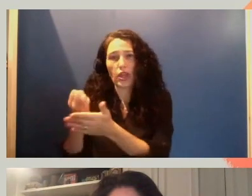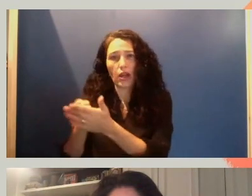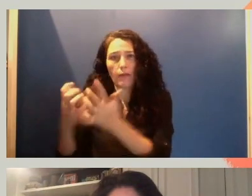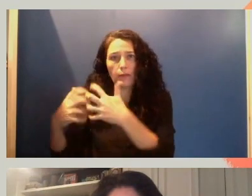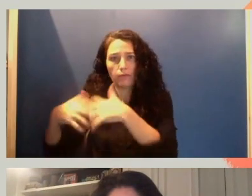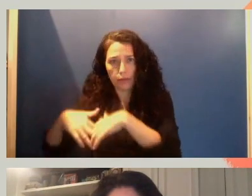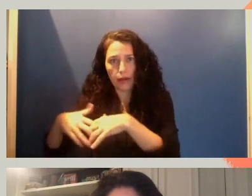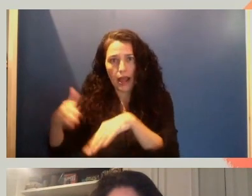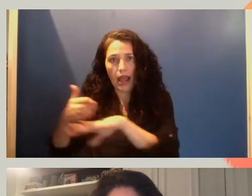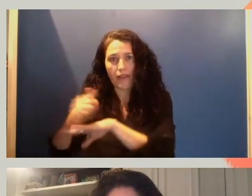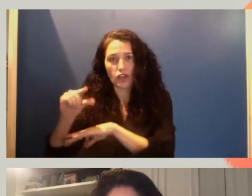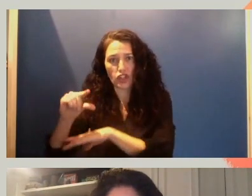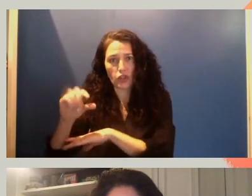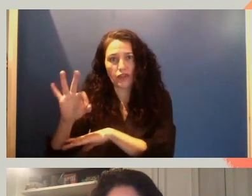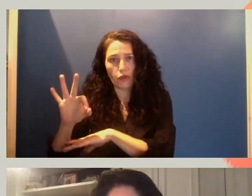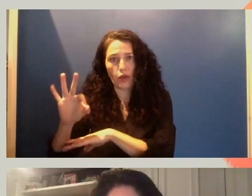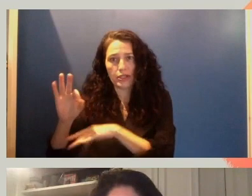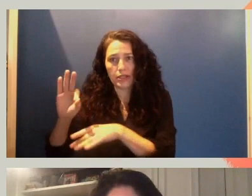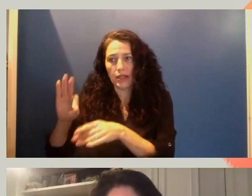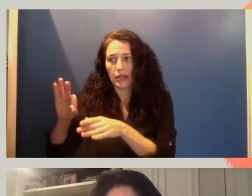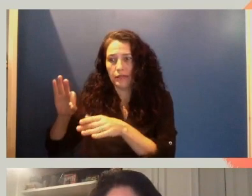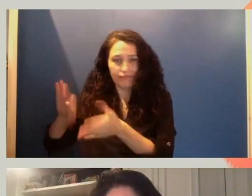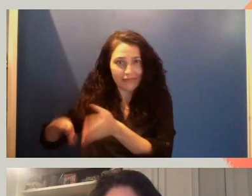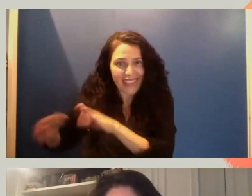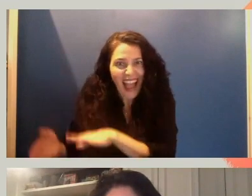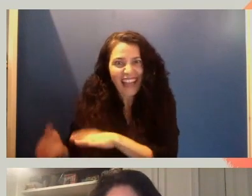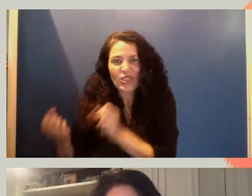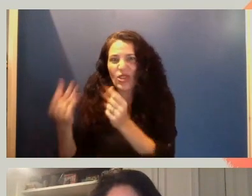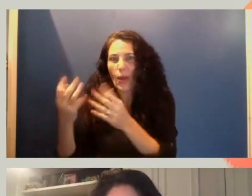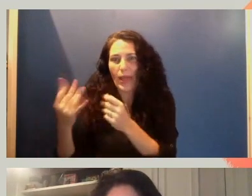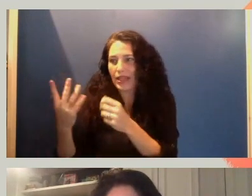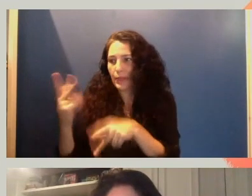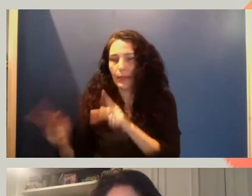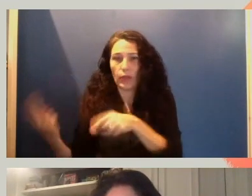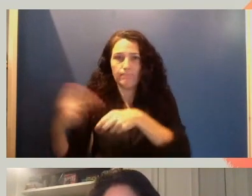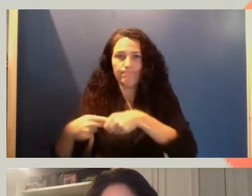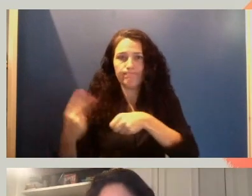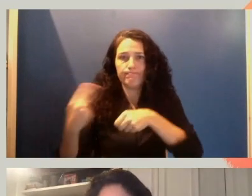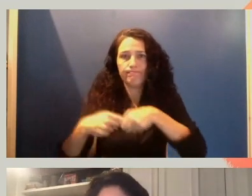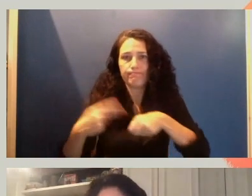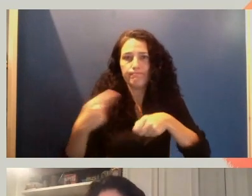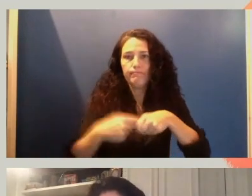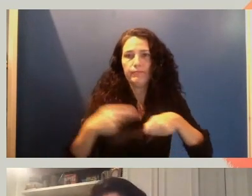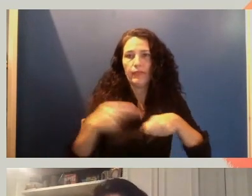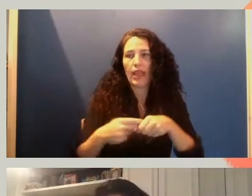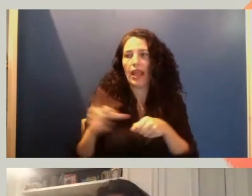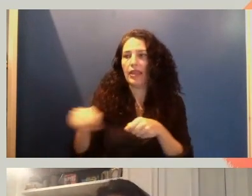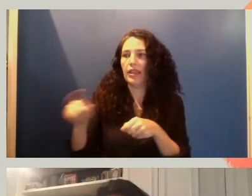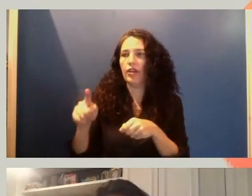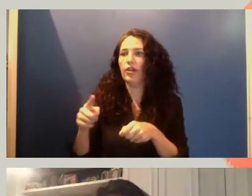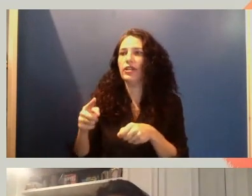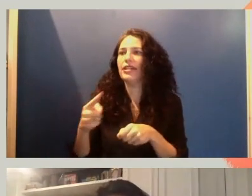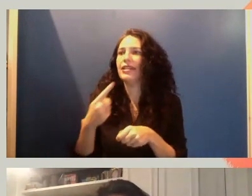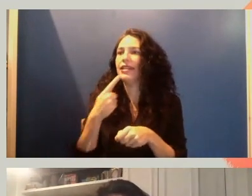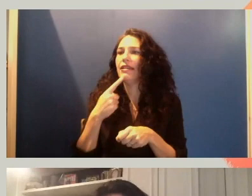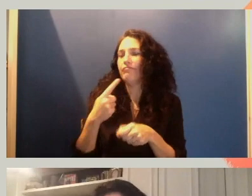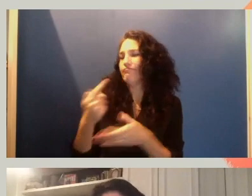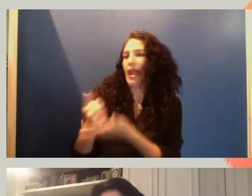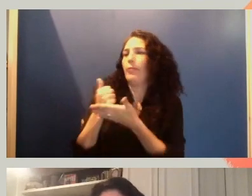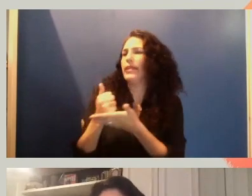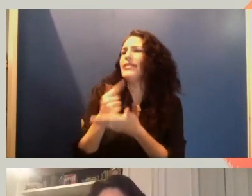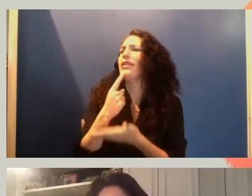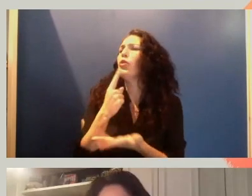new funders coming in worried about who gets to tell stories and who gets paid to tell those stories, and ensuring that there